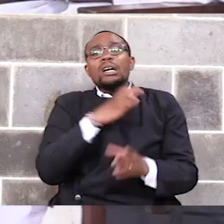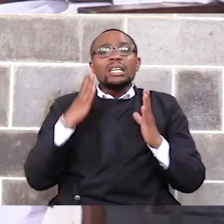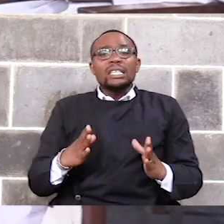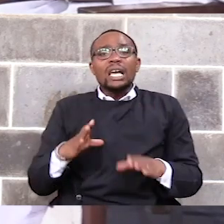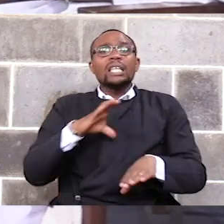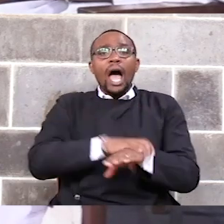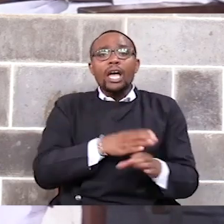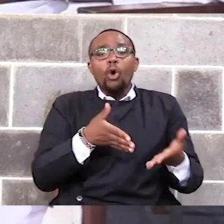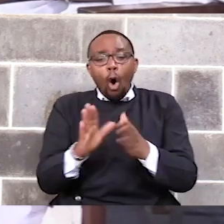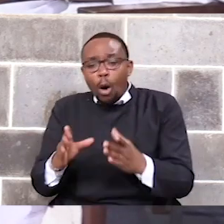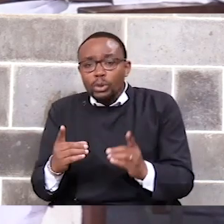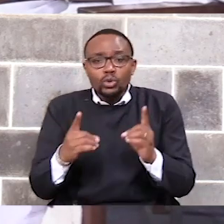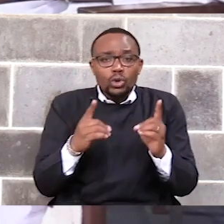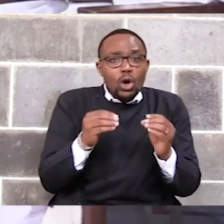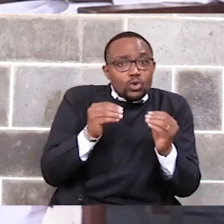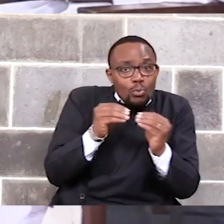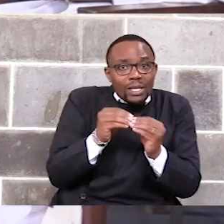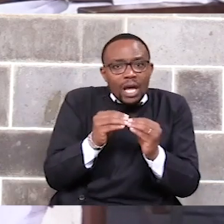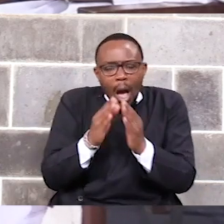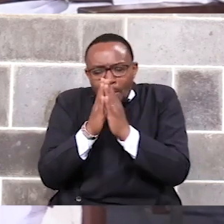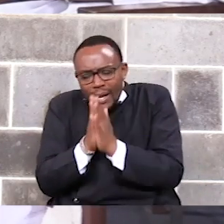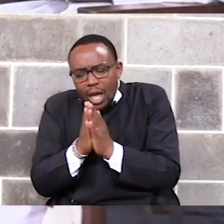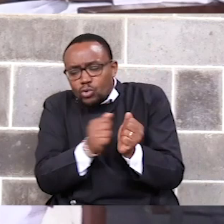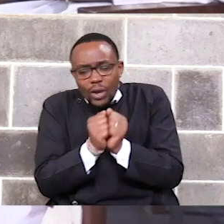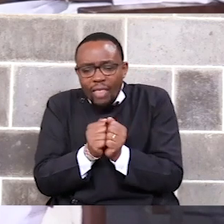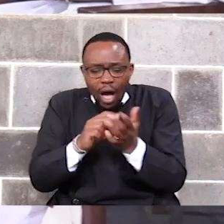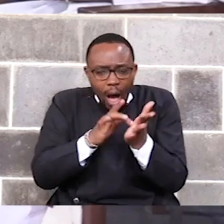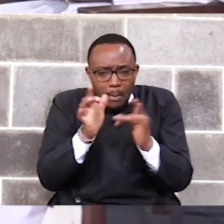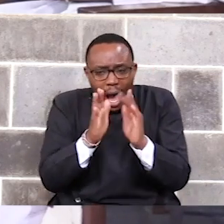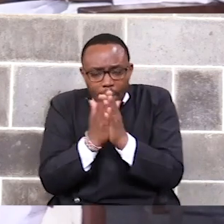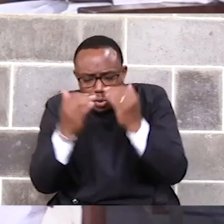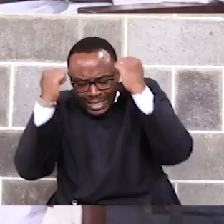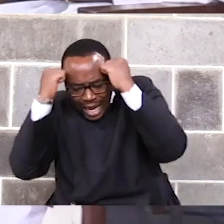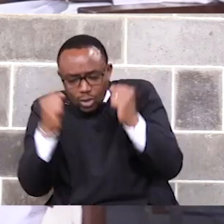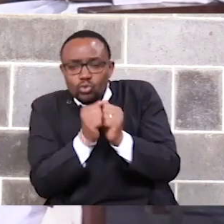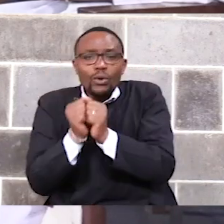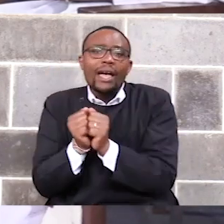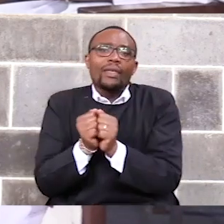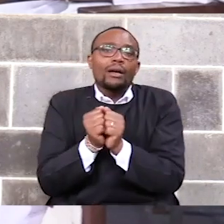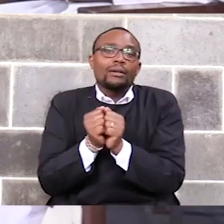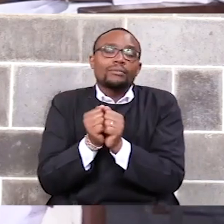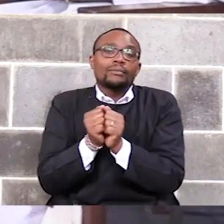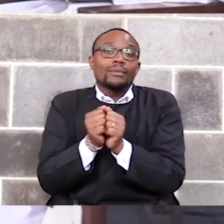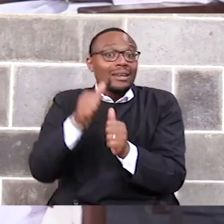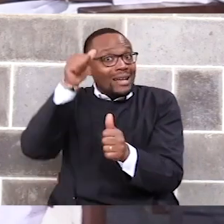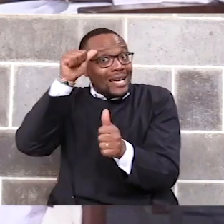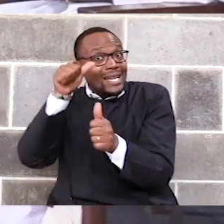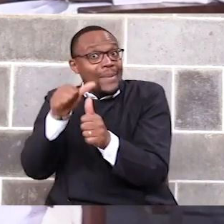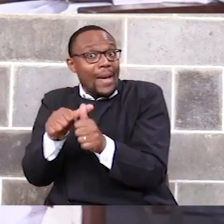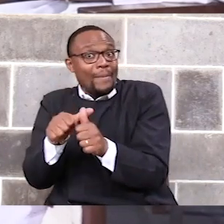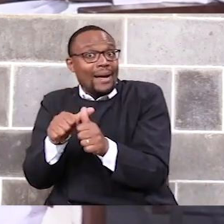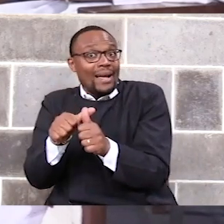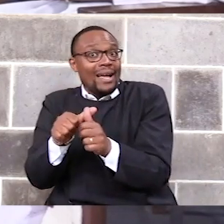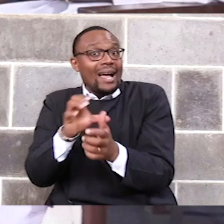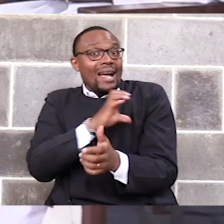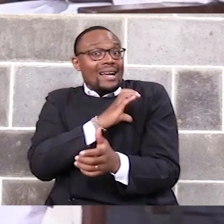find opportunities to meet in closed doors for prayer and to read the Word of God. Remember that they did not have the